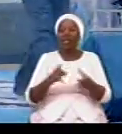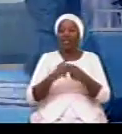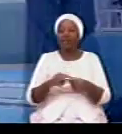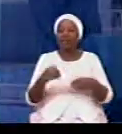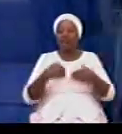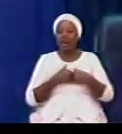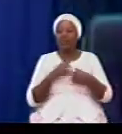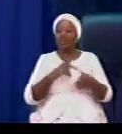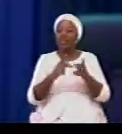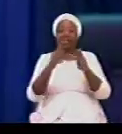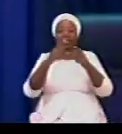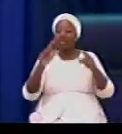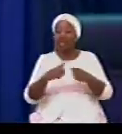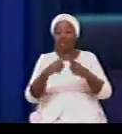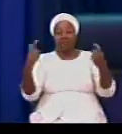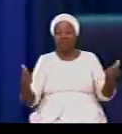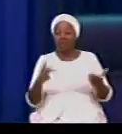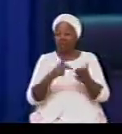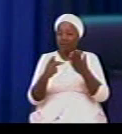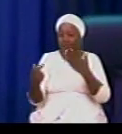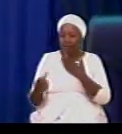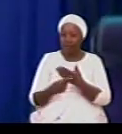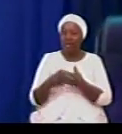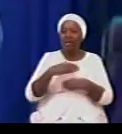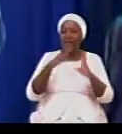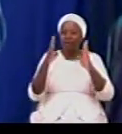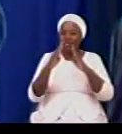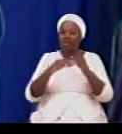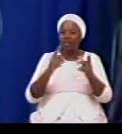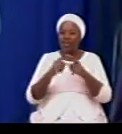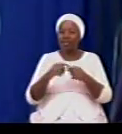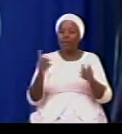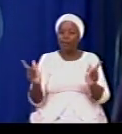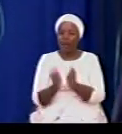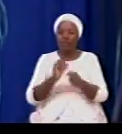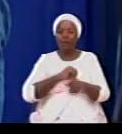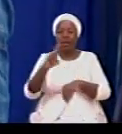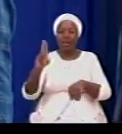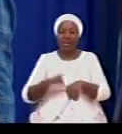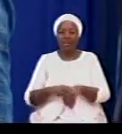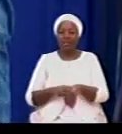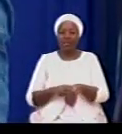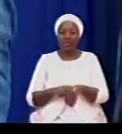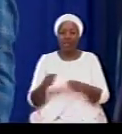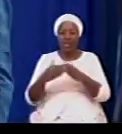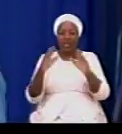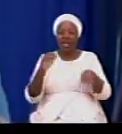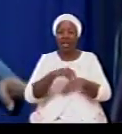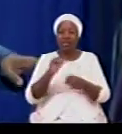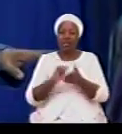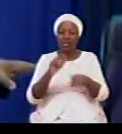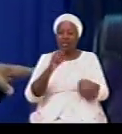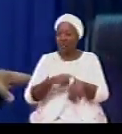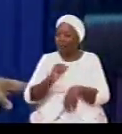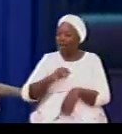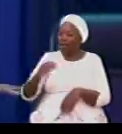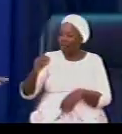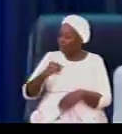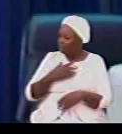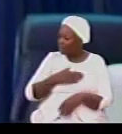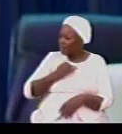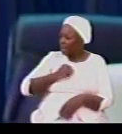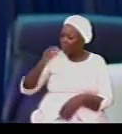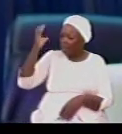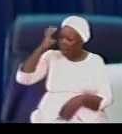national overseer at that time. He said, I heard the pastor is a mathematician. My child